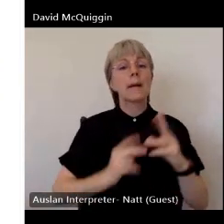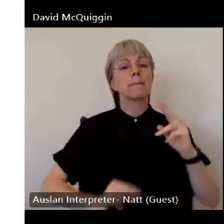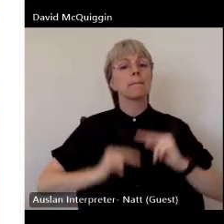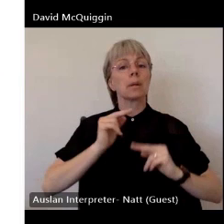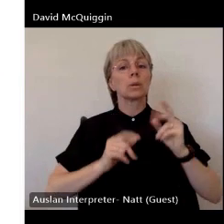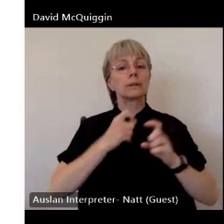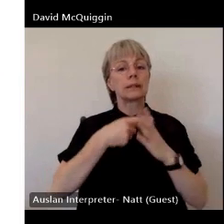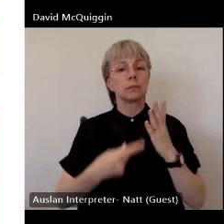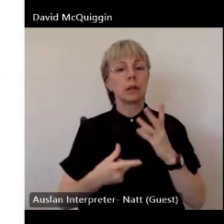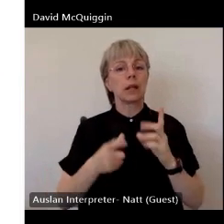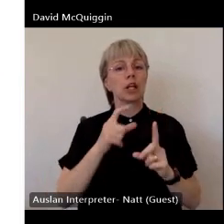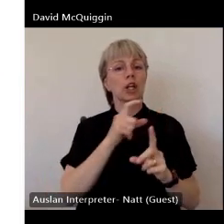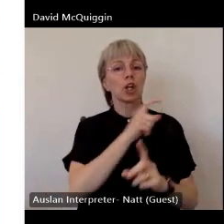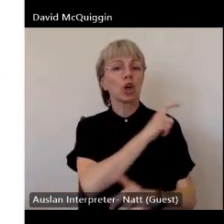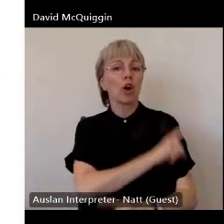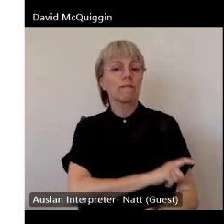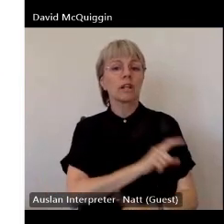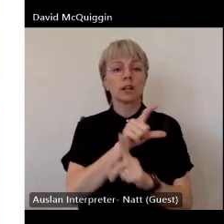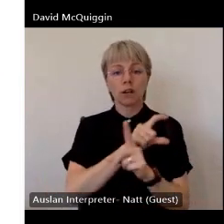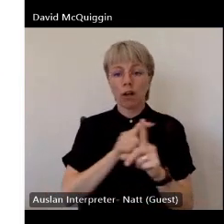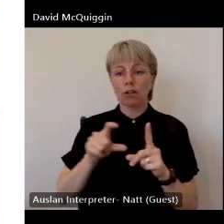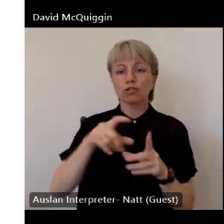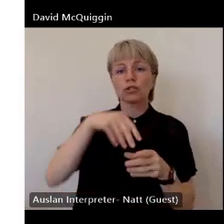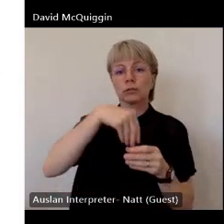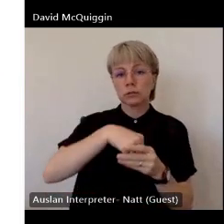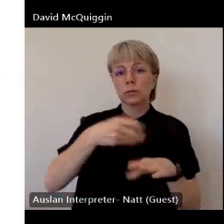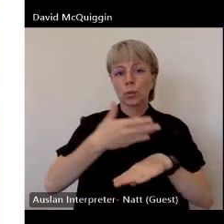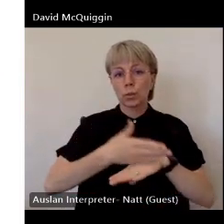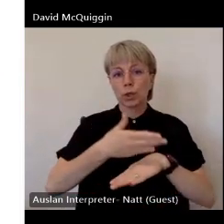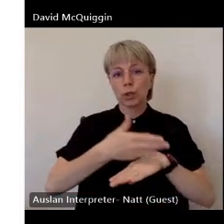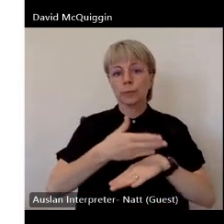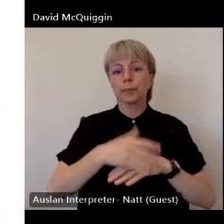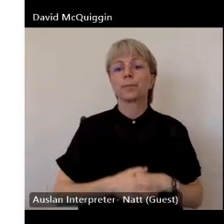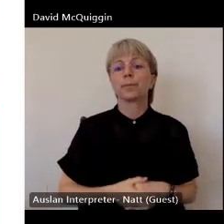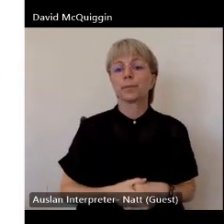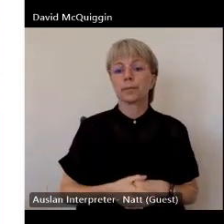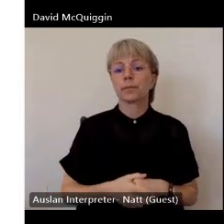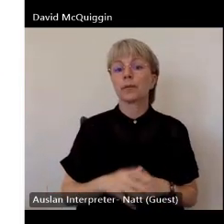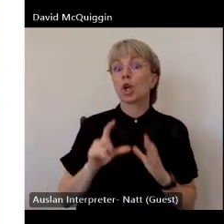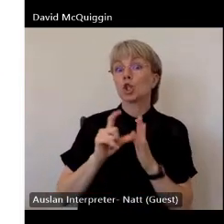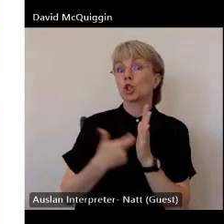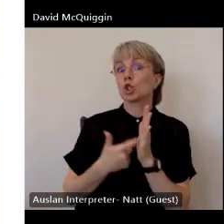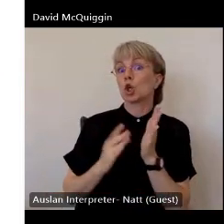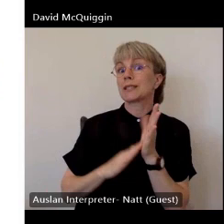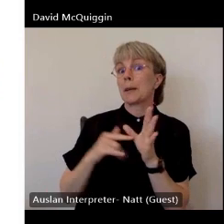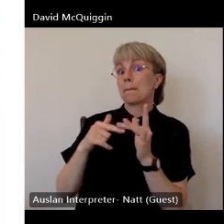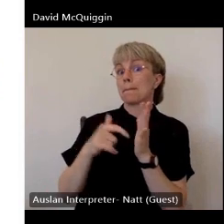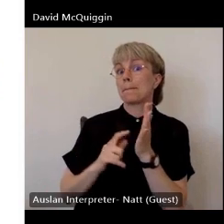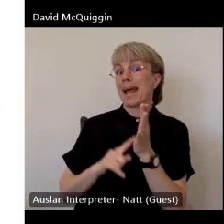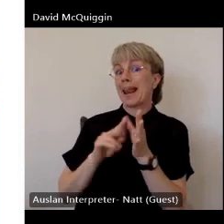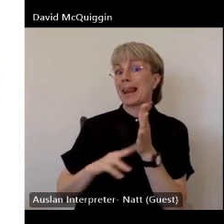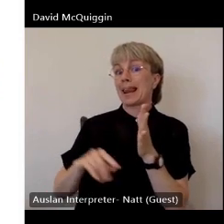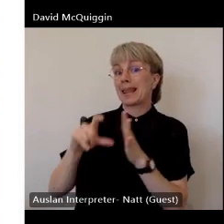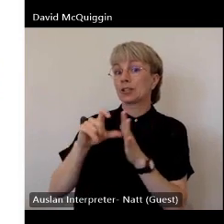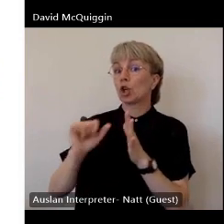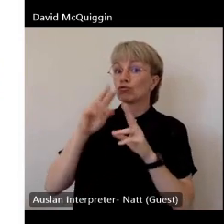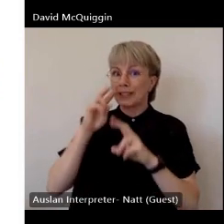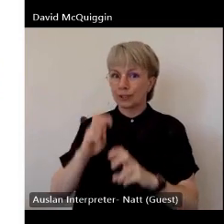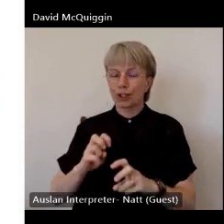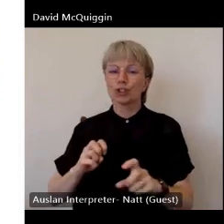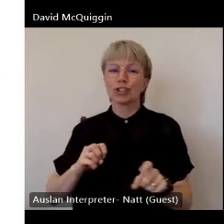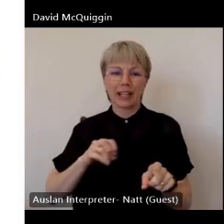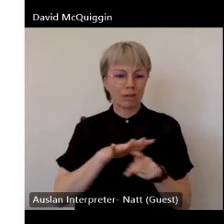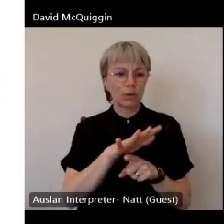culture. The guide is informed by Dr. Maitland's research and consultation with our